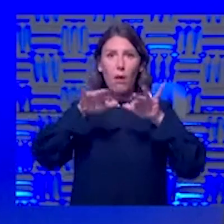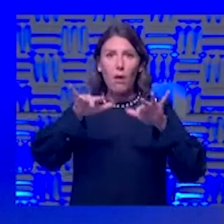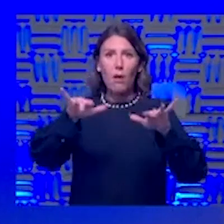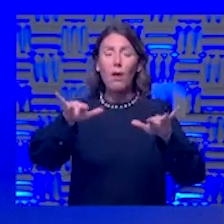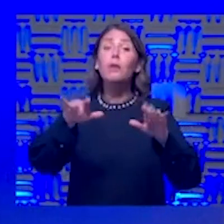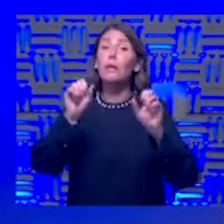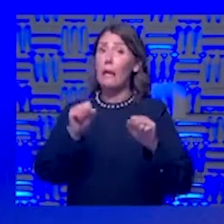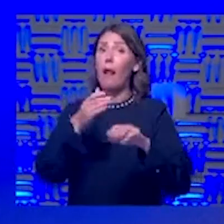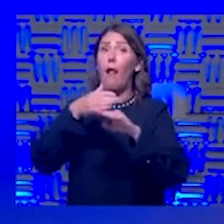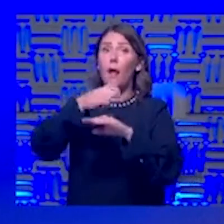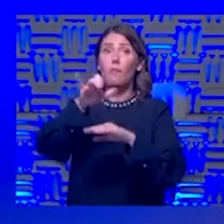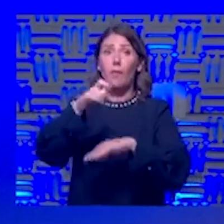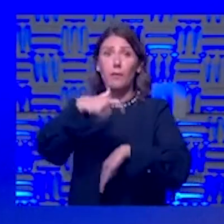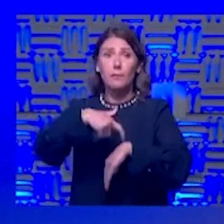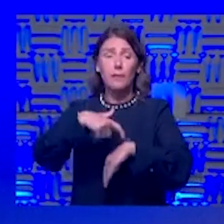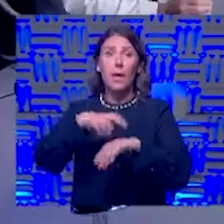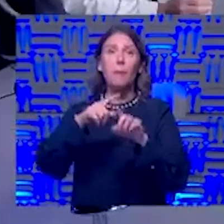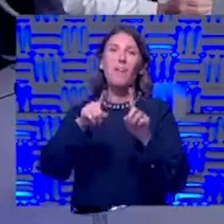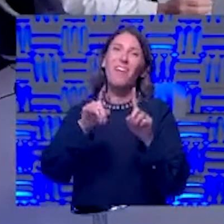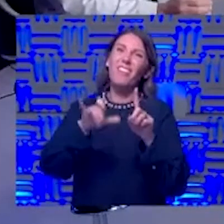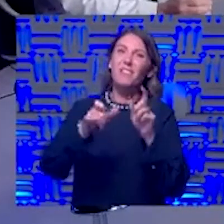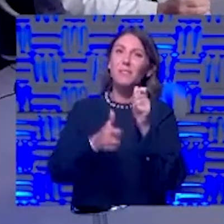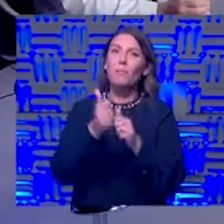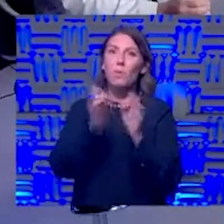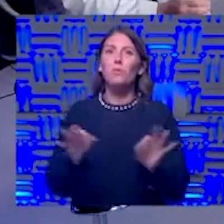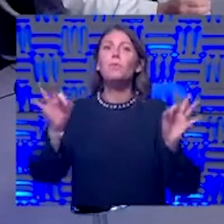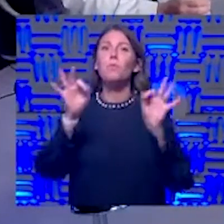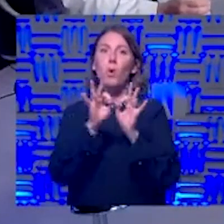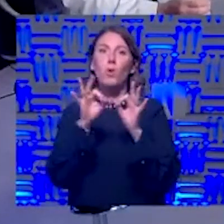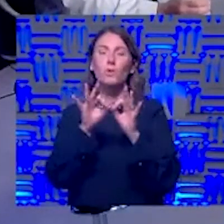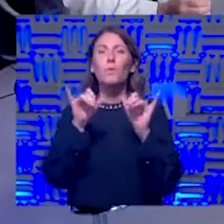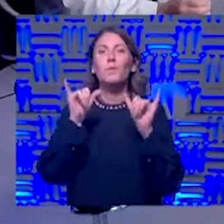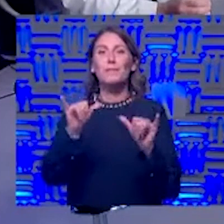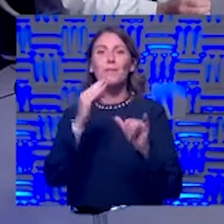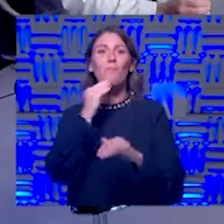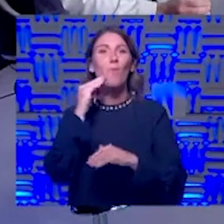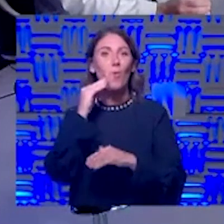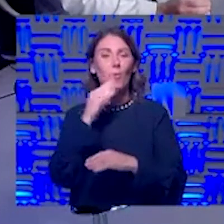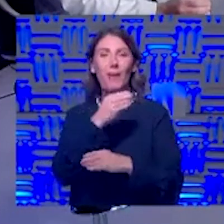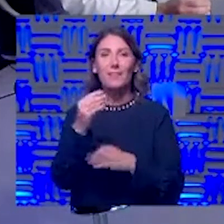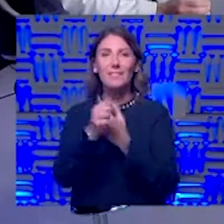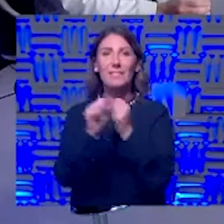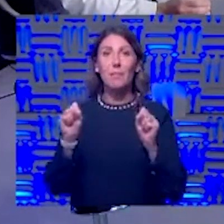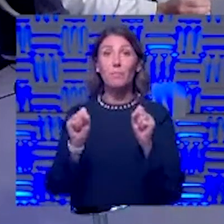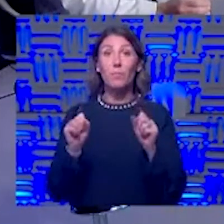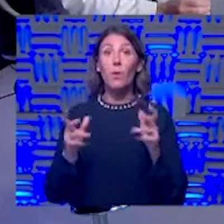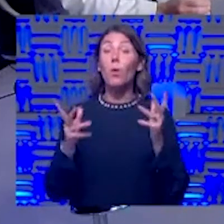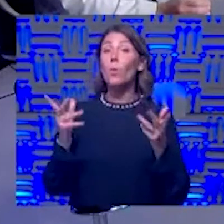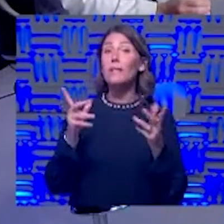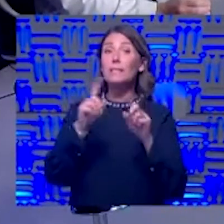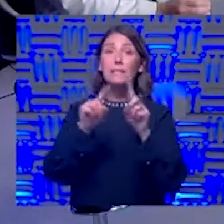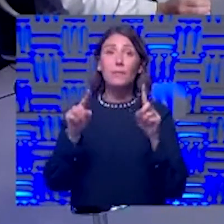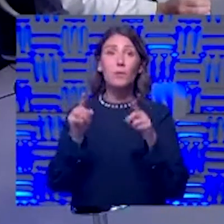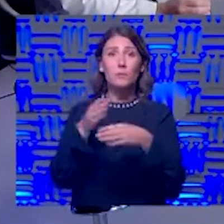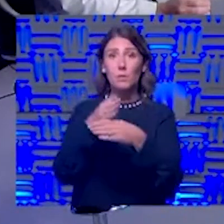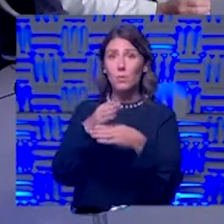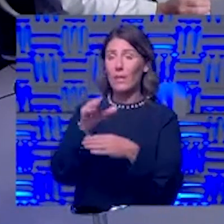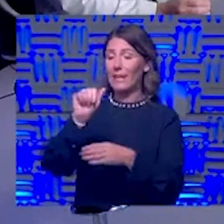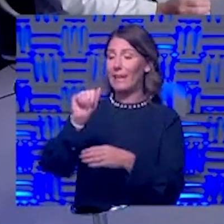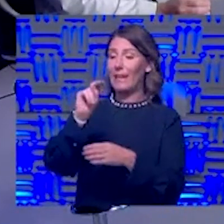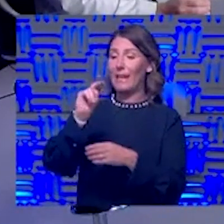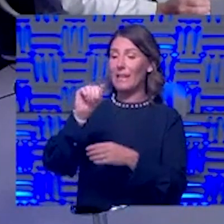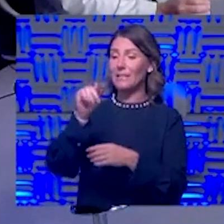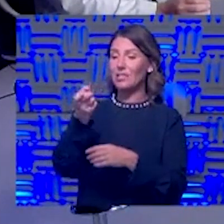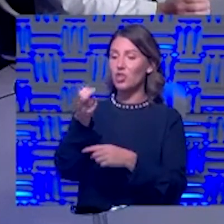that will probably be the optimal time. All right, stay in and stay safe during that time. What's the difference between an antigen and an antibody test? And if I think I